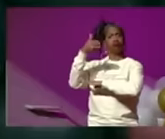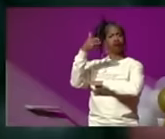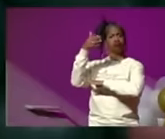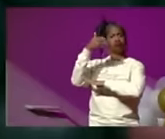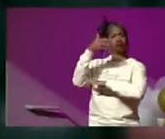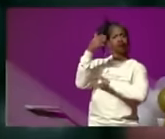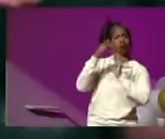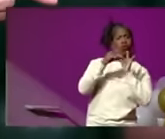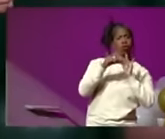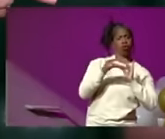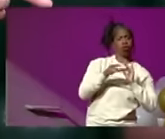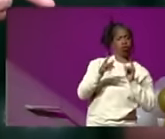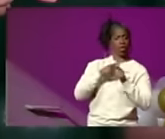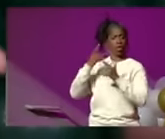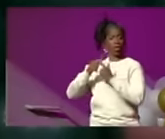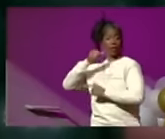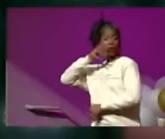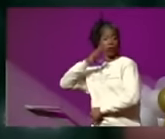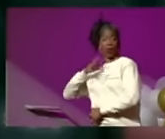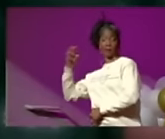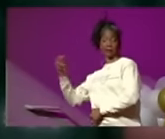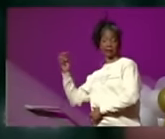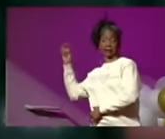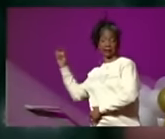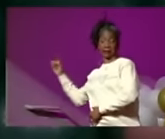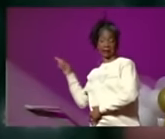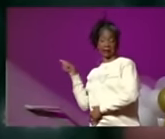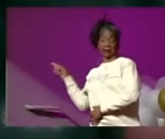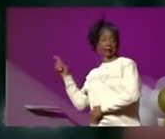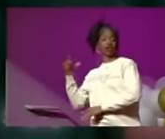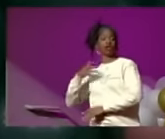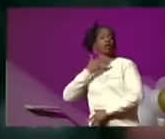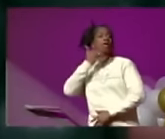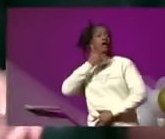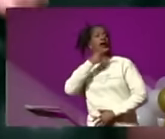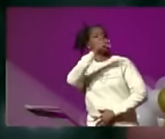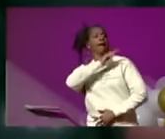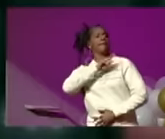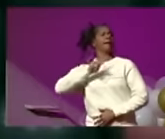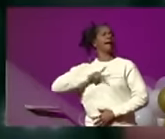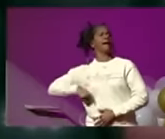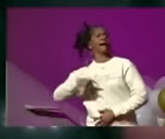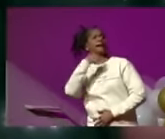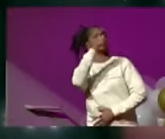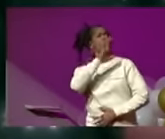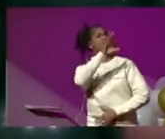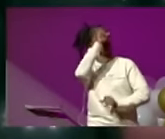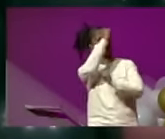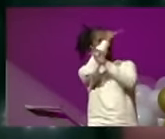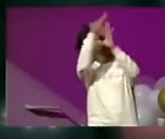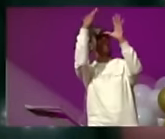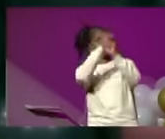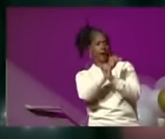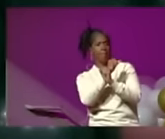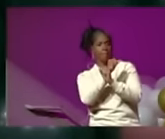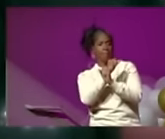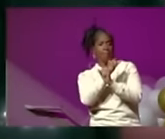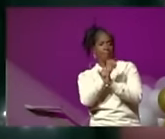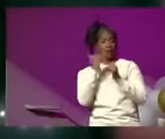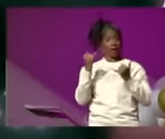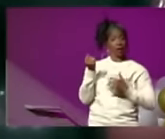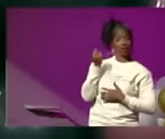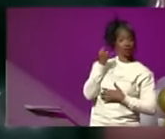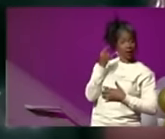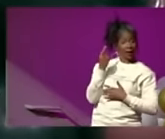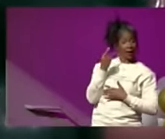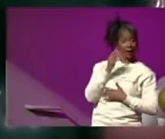into declaring, I have a dream. Y'all still not getting this thing. King was not ignorant to the nightmare, but